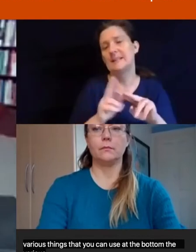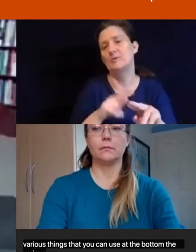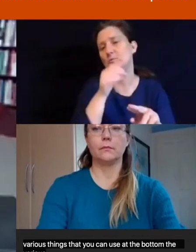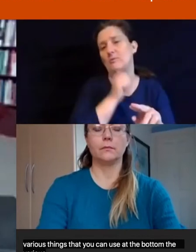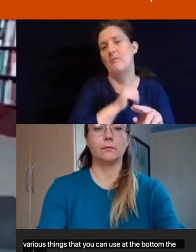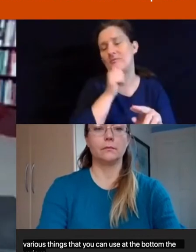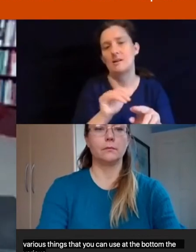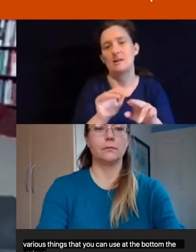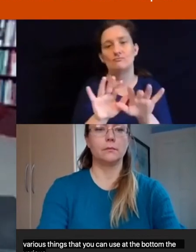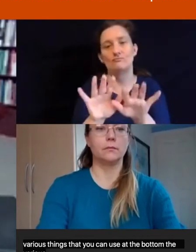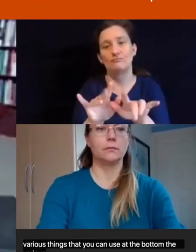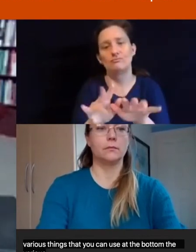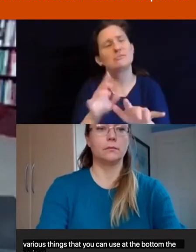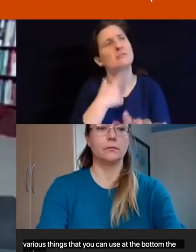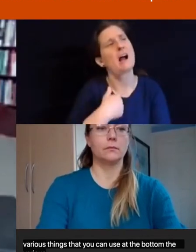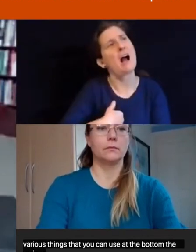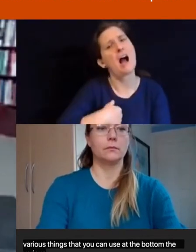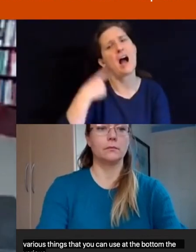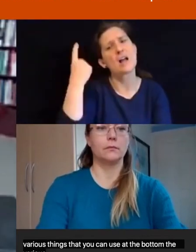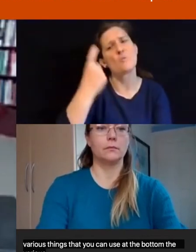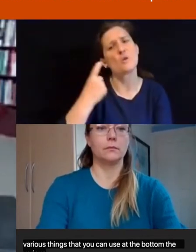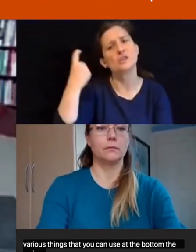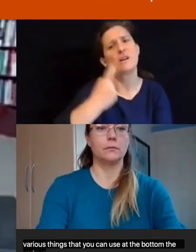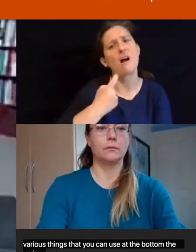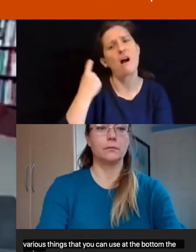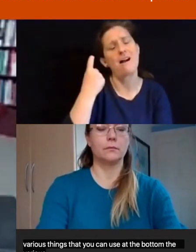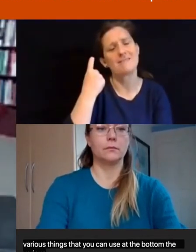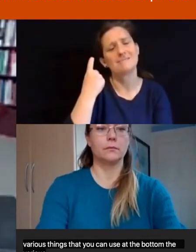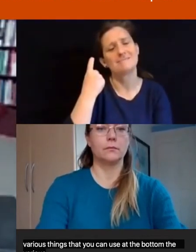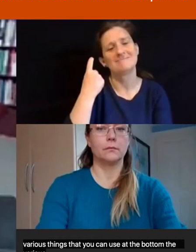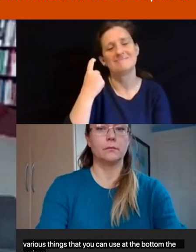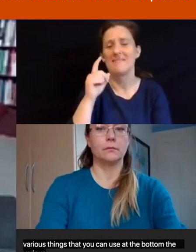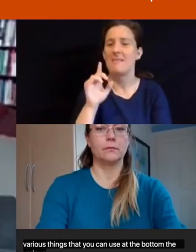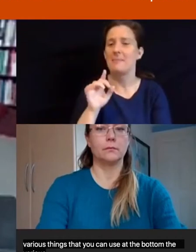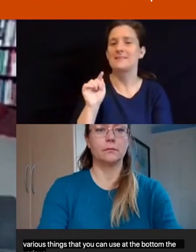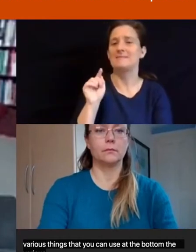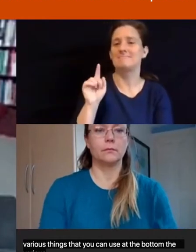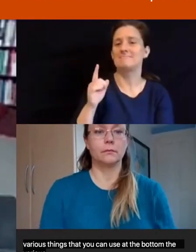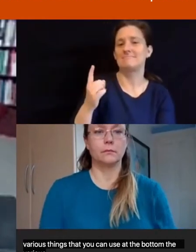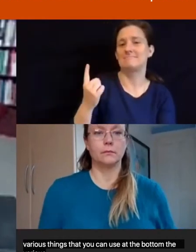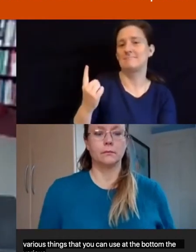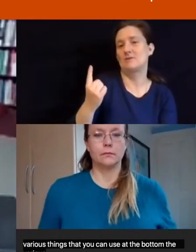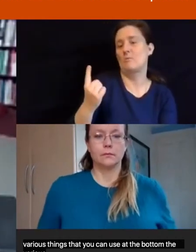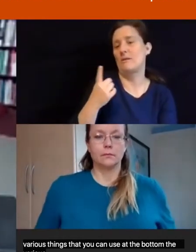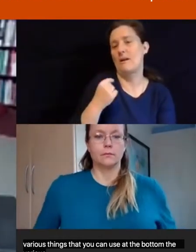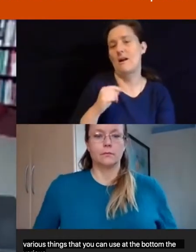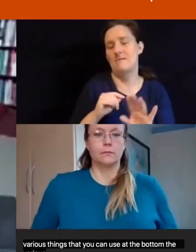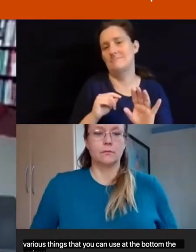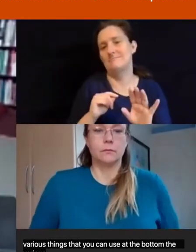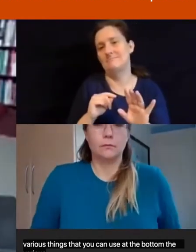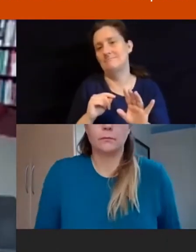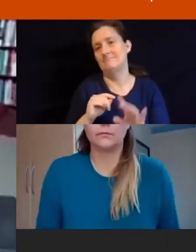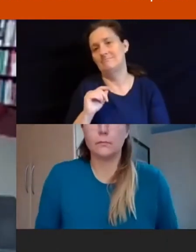if you prefer to write down a wondering, then you can do that and somebody can put their hand up on your behalf and read